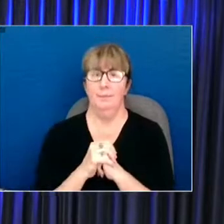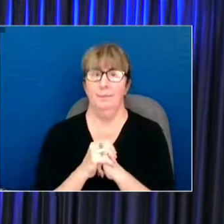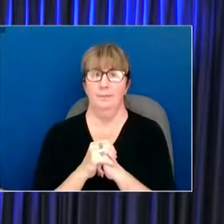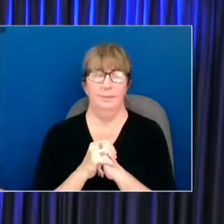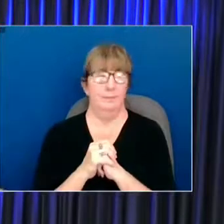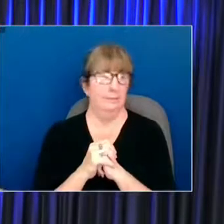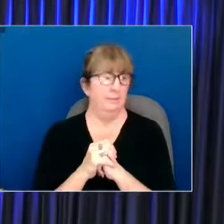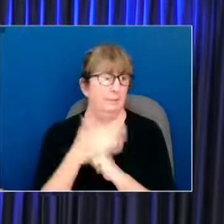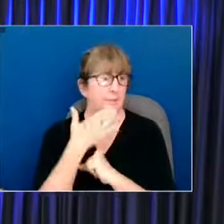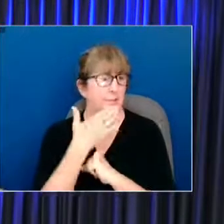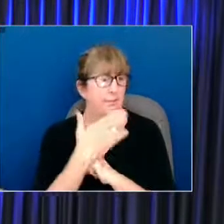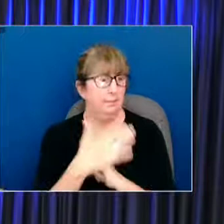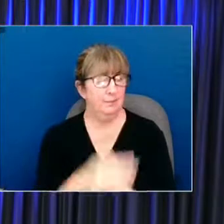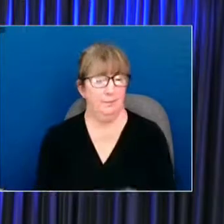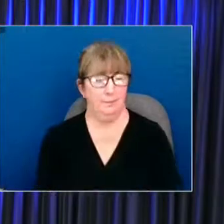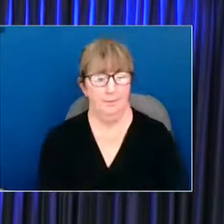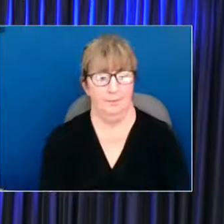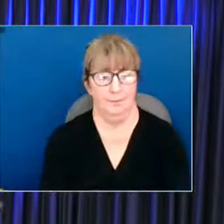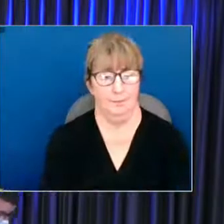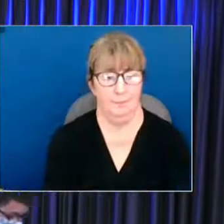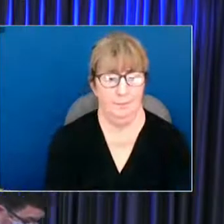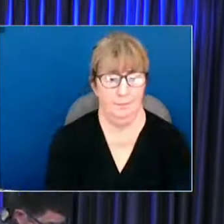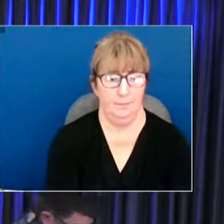Thank you.